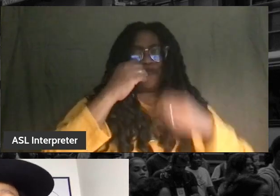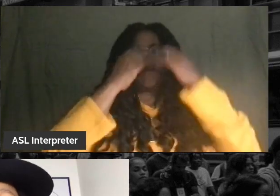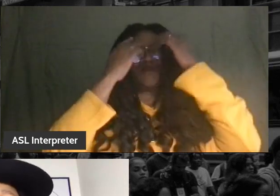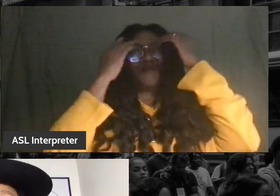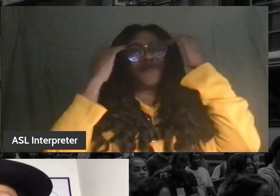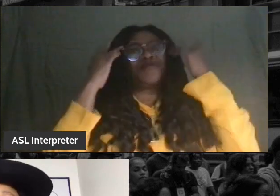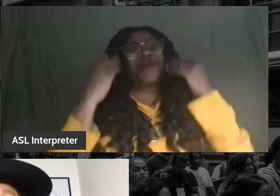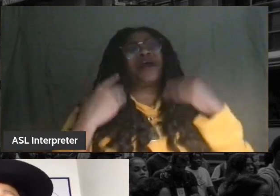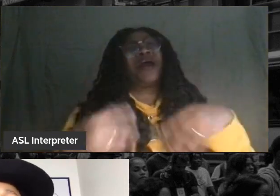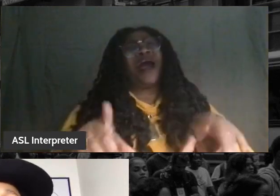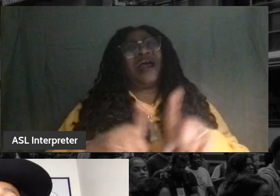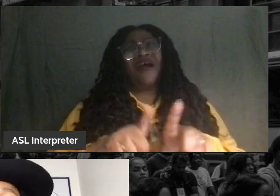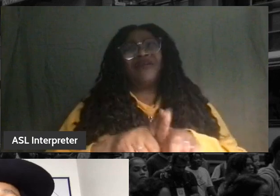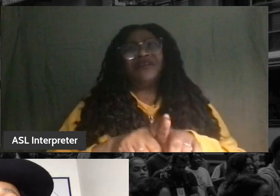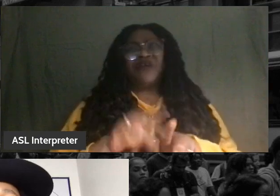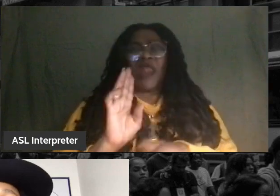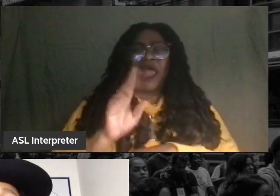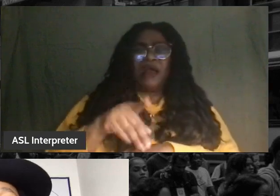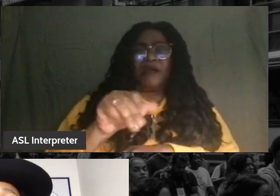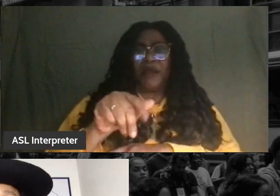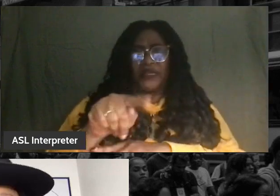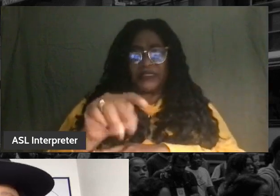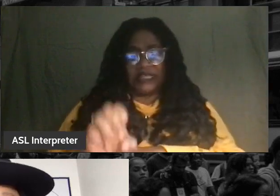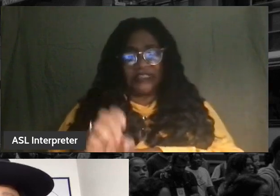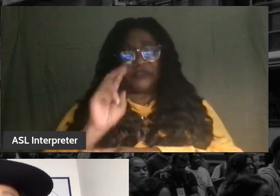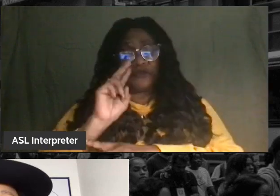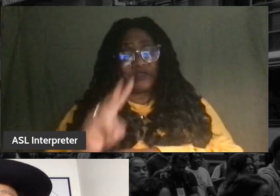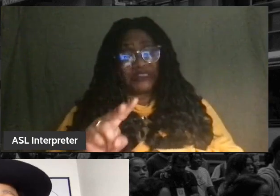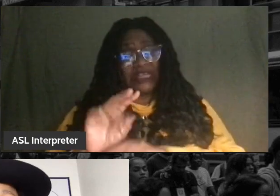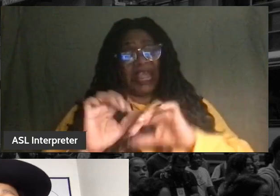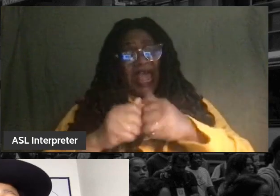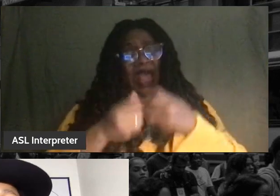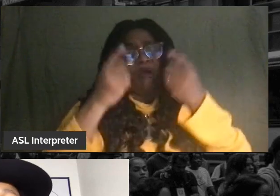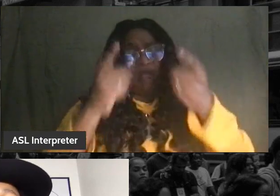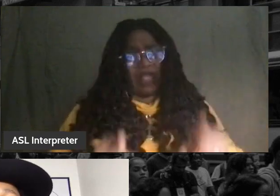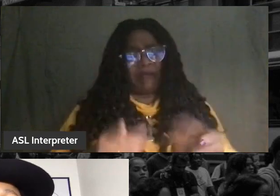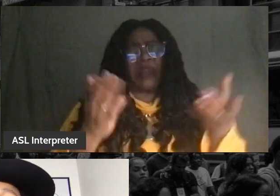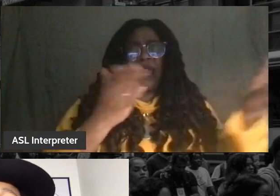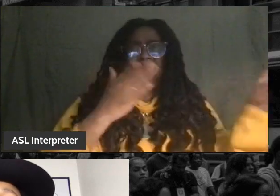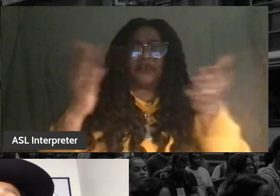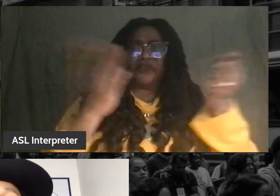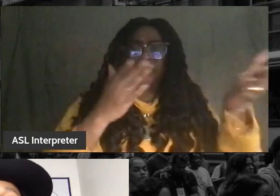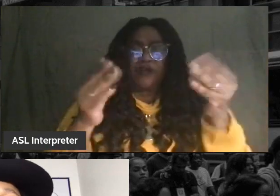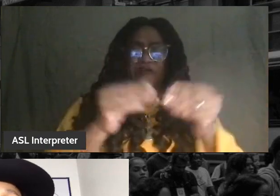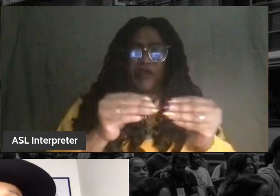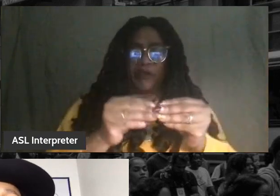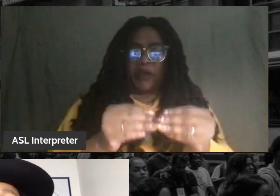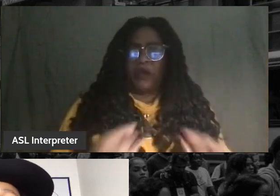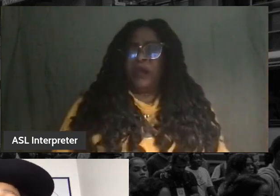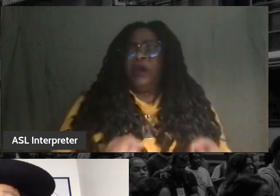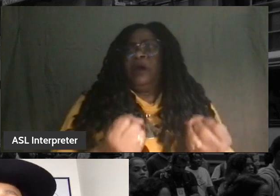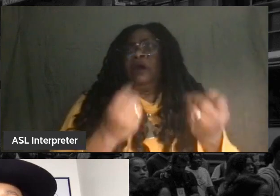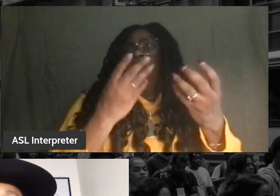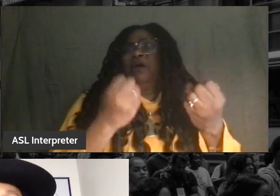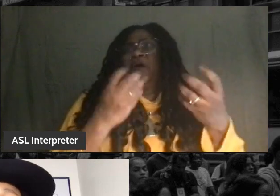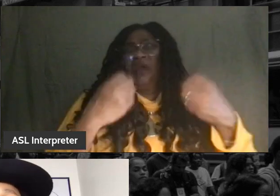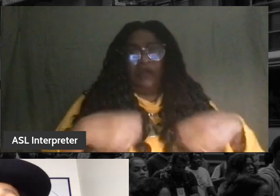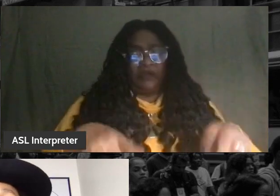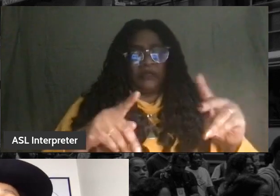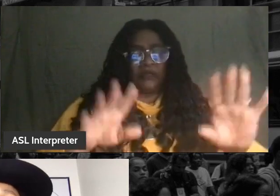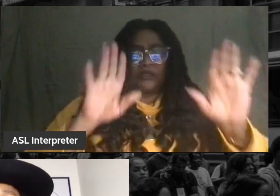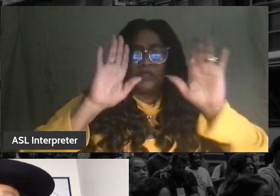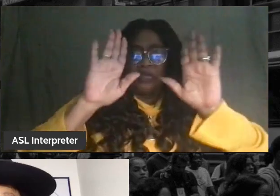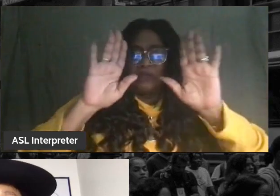doing, but also to see if there's any way that I can be of service. And so many wonderful opportunities like